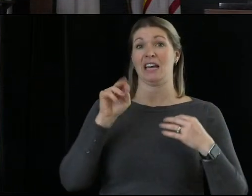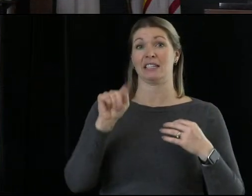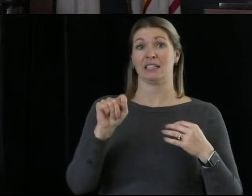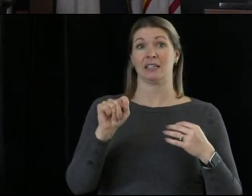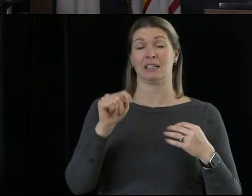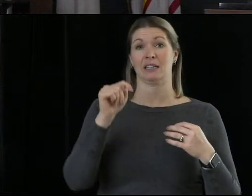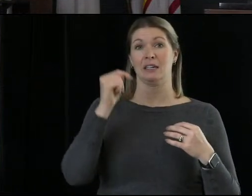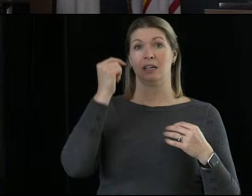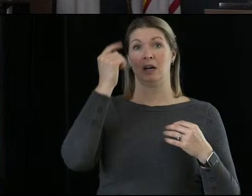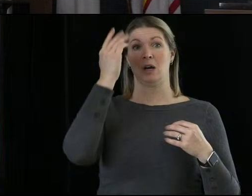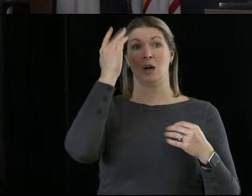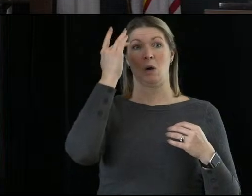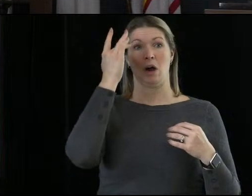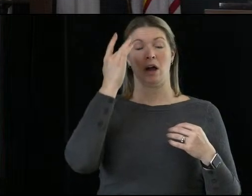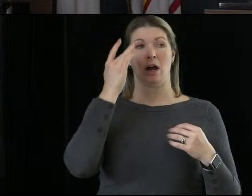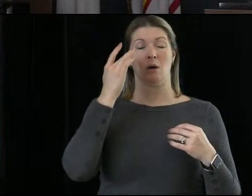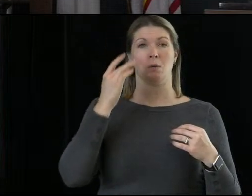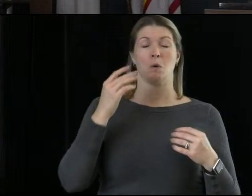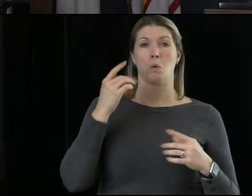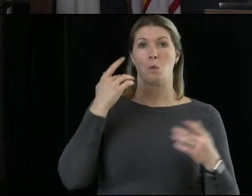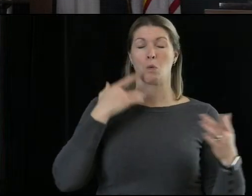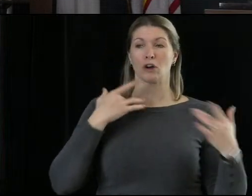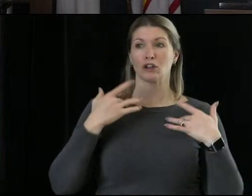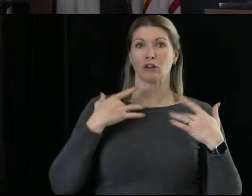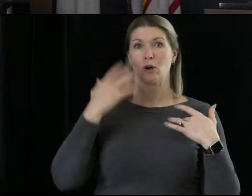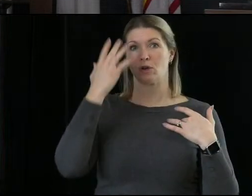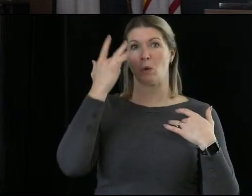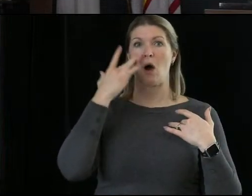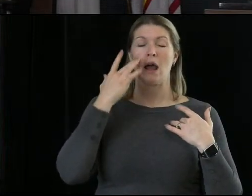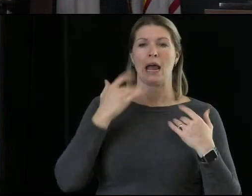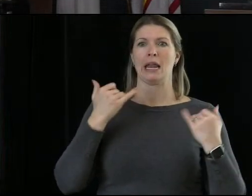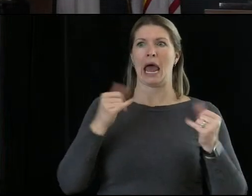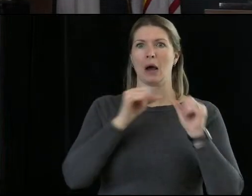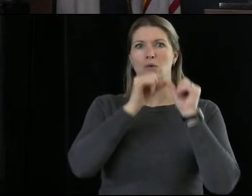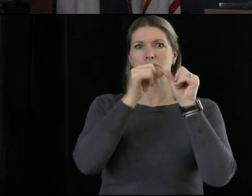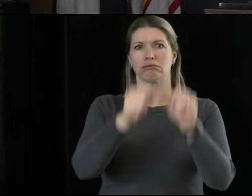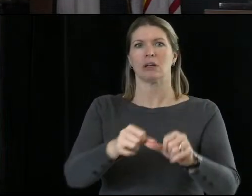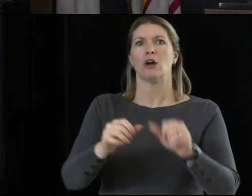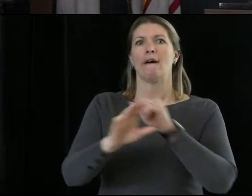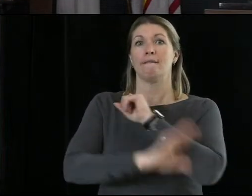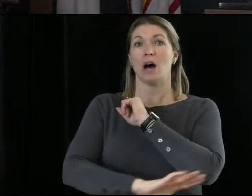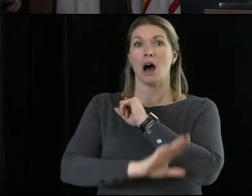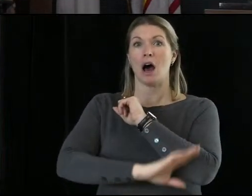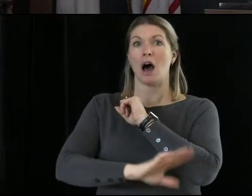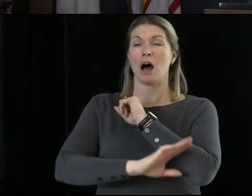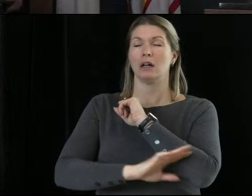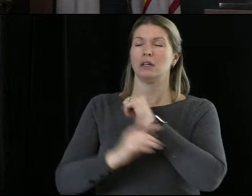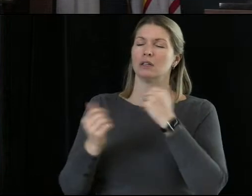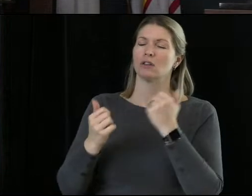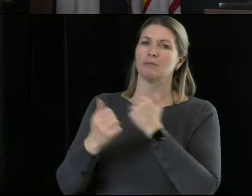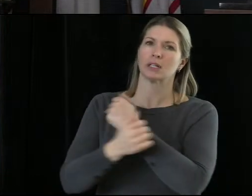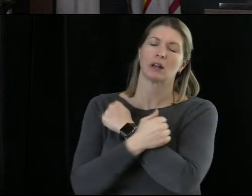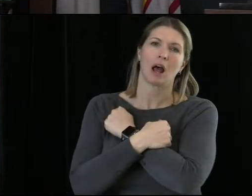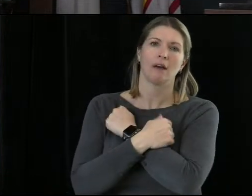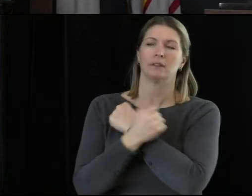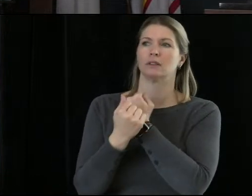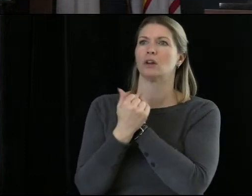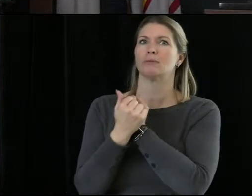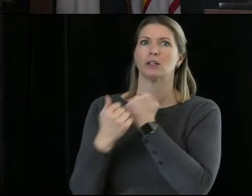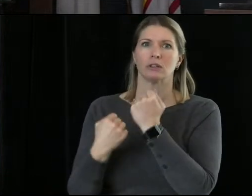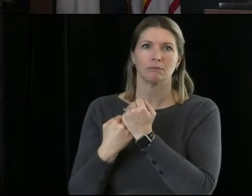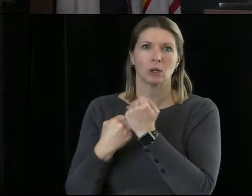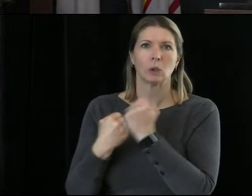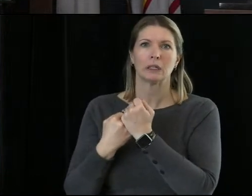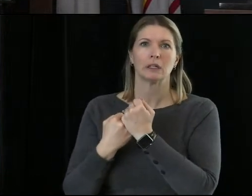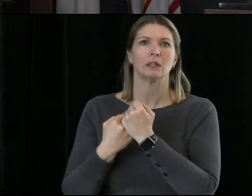because we were getting worried. We were getting into fall. We wanted to ensure safety. And we just received so much love and so much support.